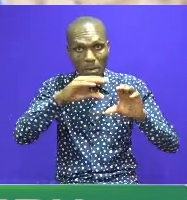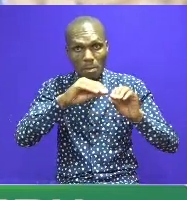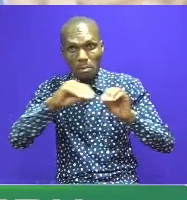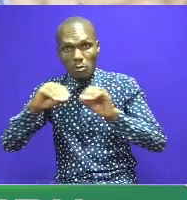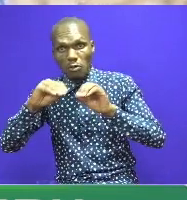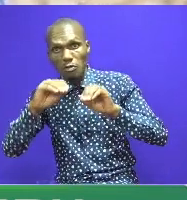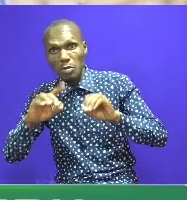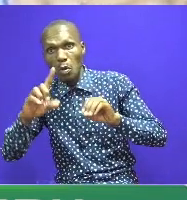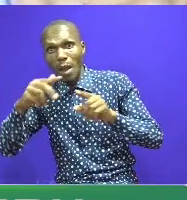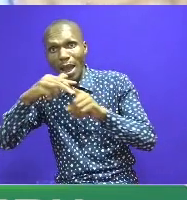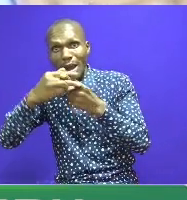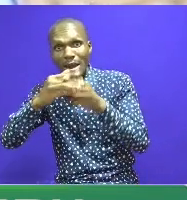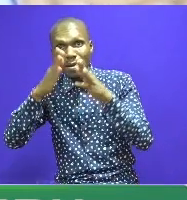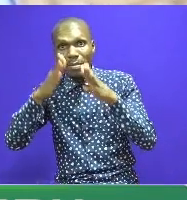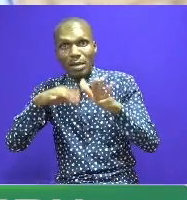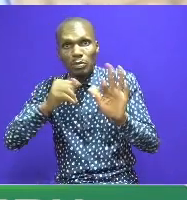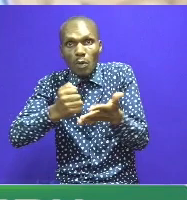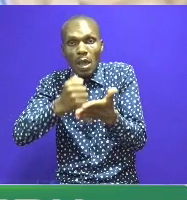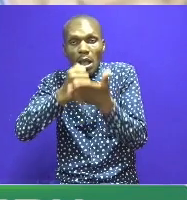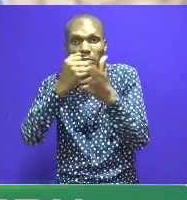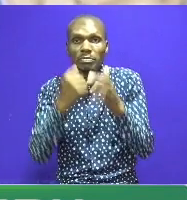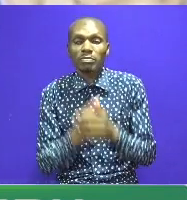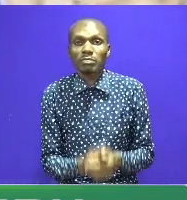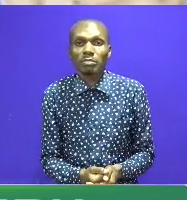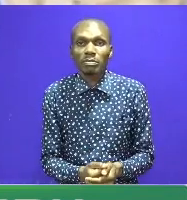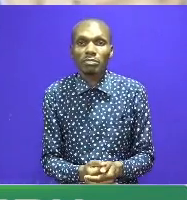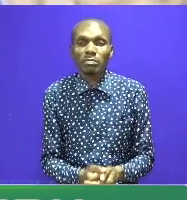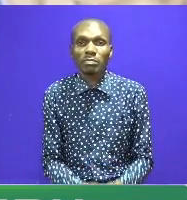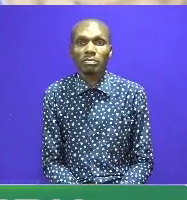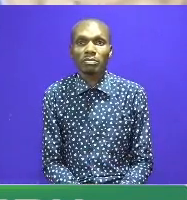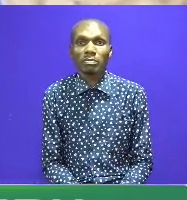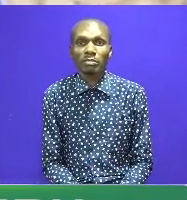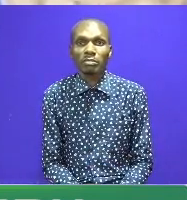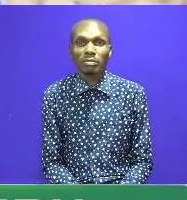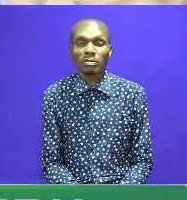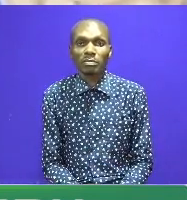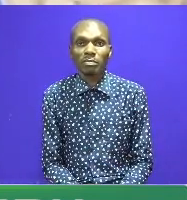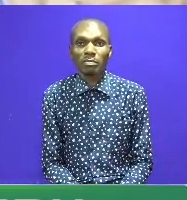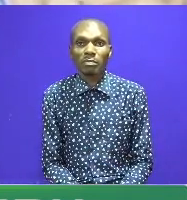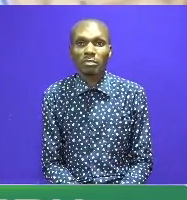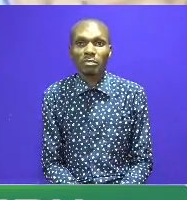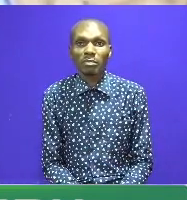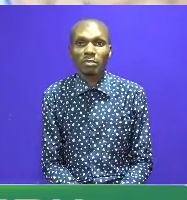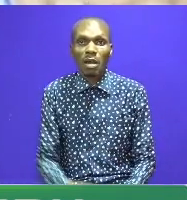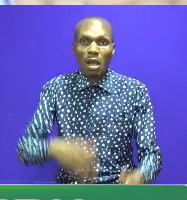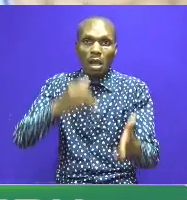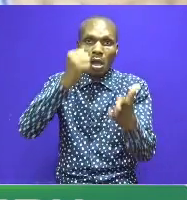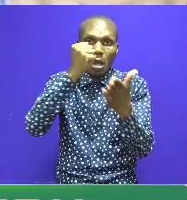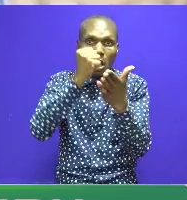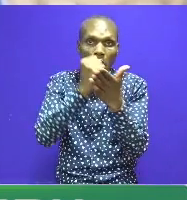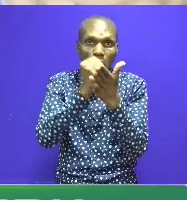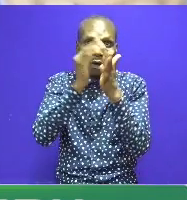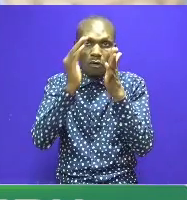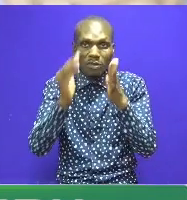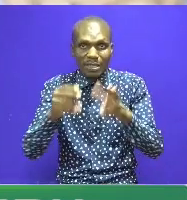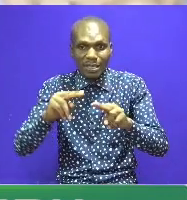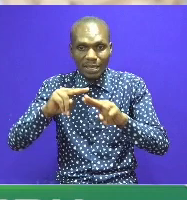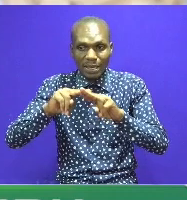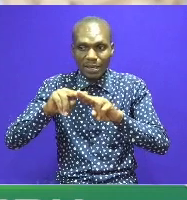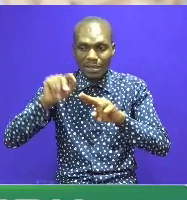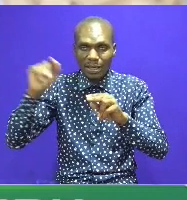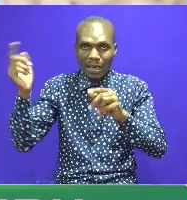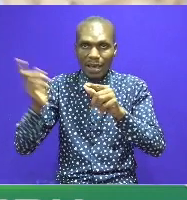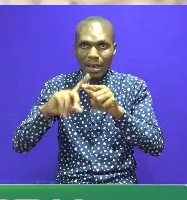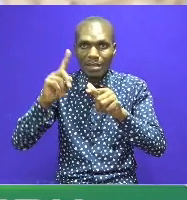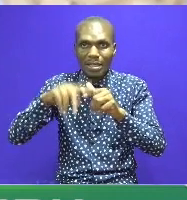and assist Keumbu, which is a sister hospital. And our officers who were sent down there, a number